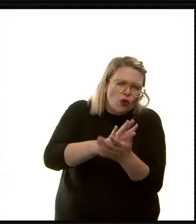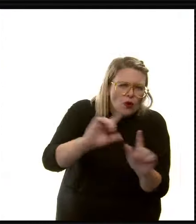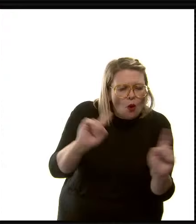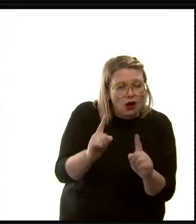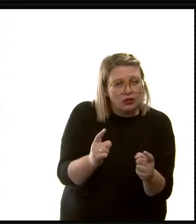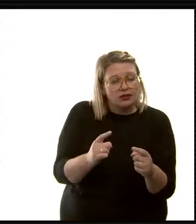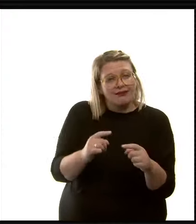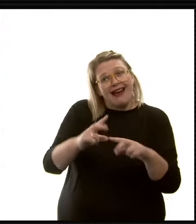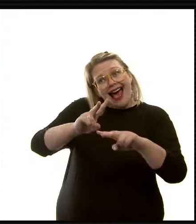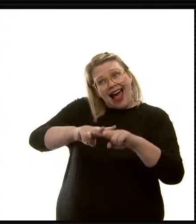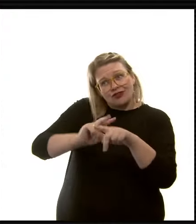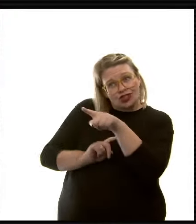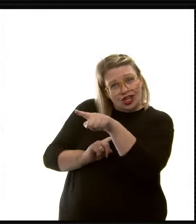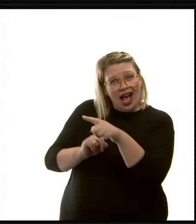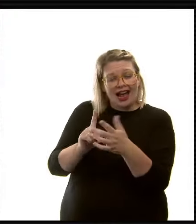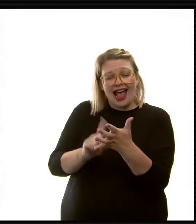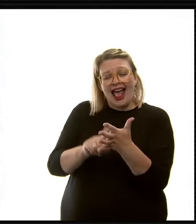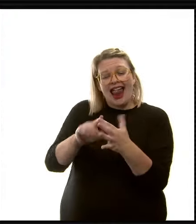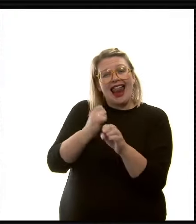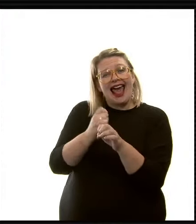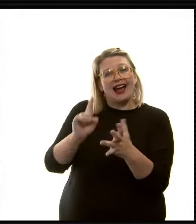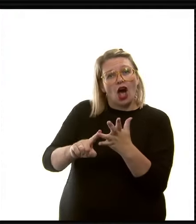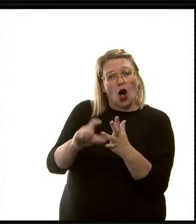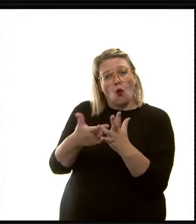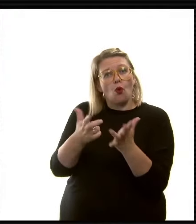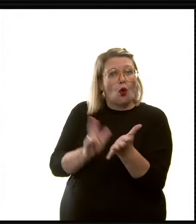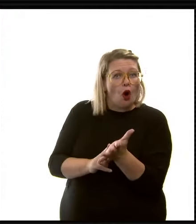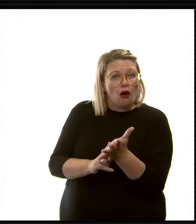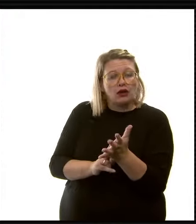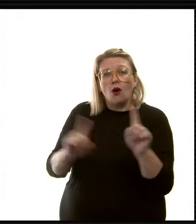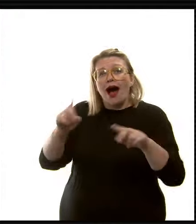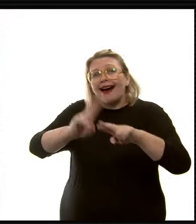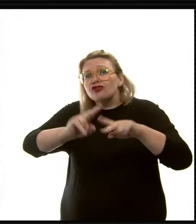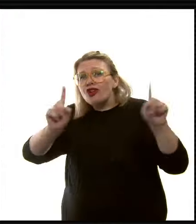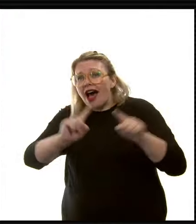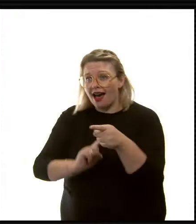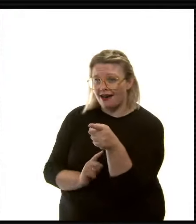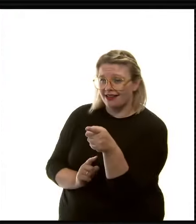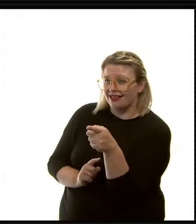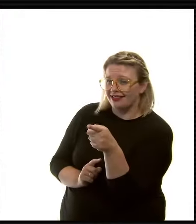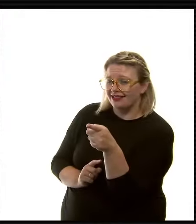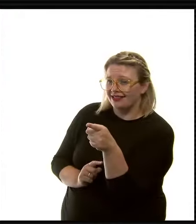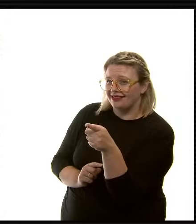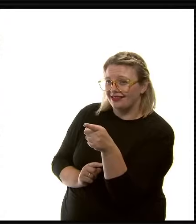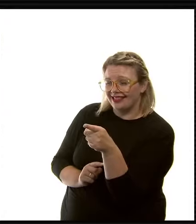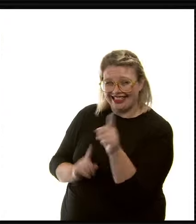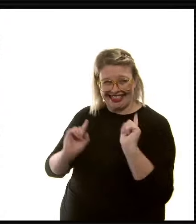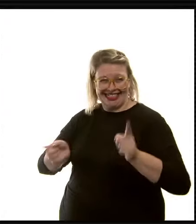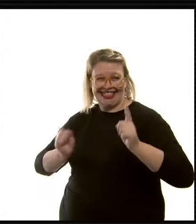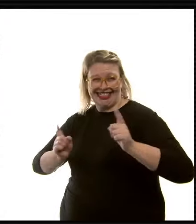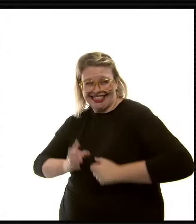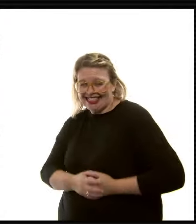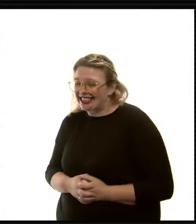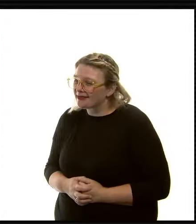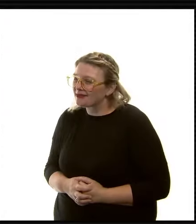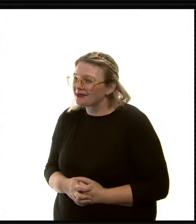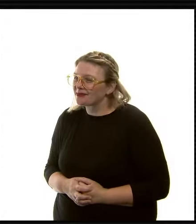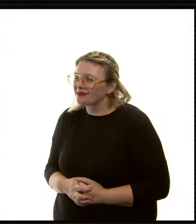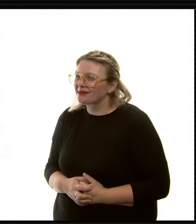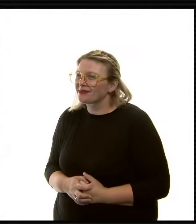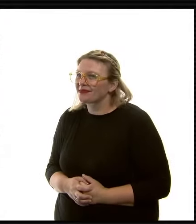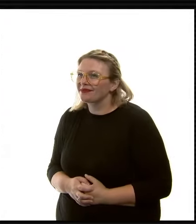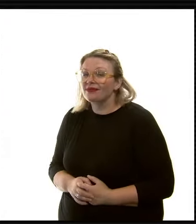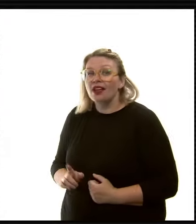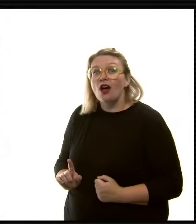hashtag LegoCon. What is it? LegoCon. What is it, everyone? LegoCon! That's it. But first, we're starting in